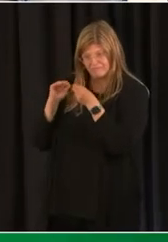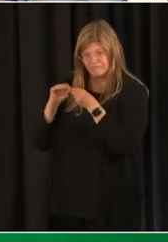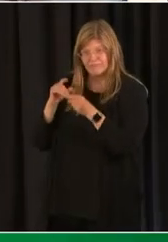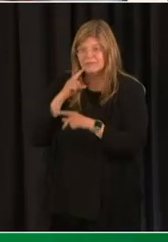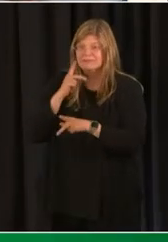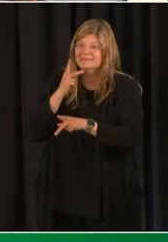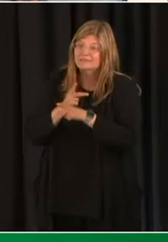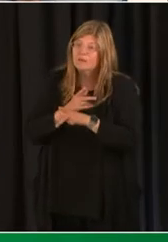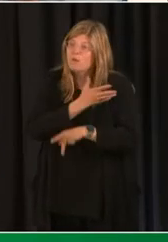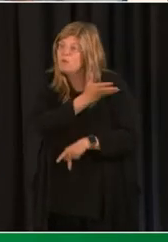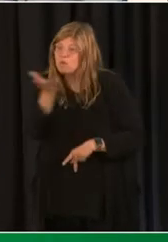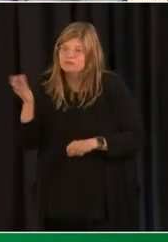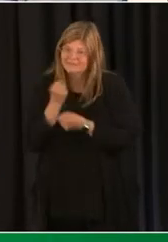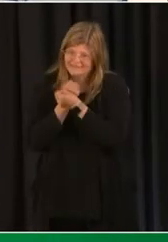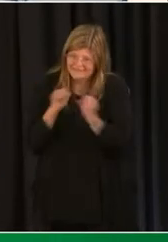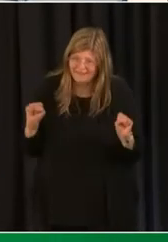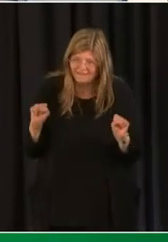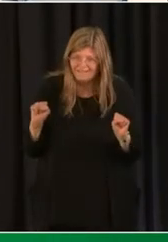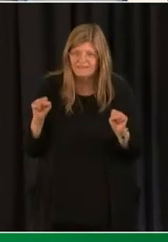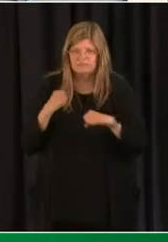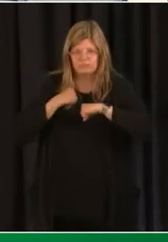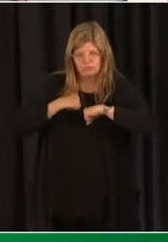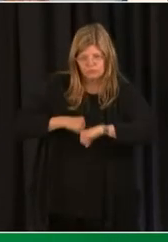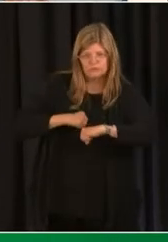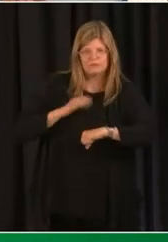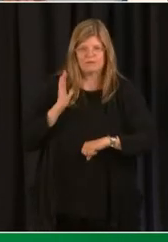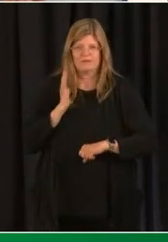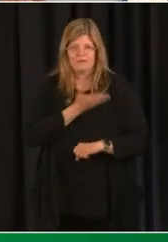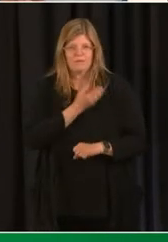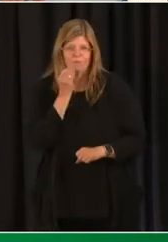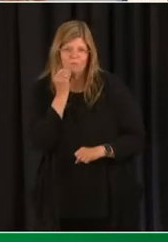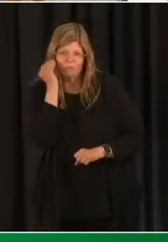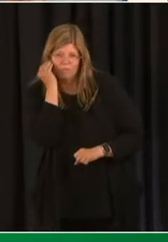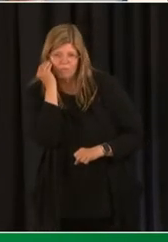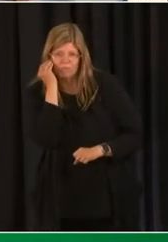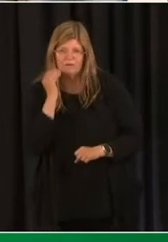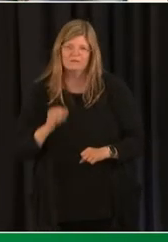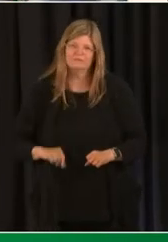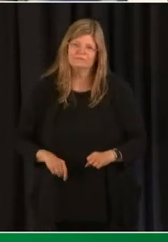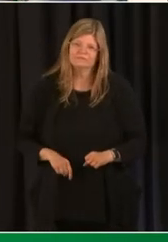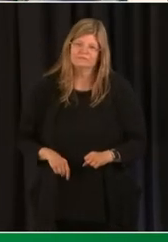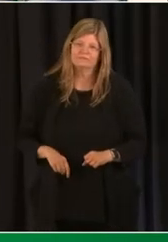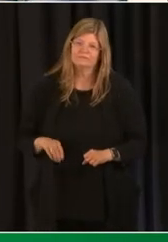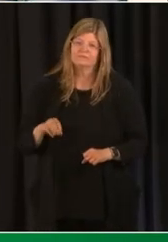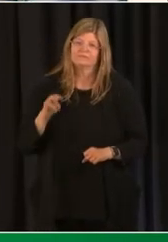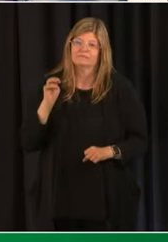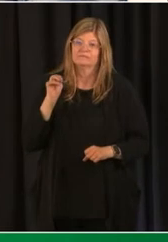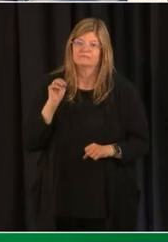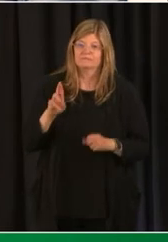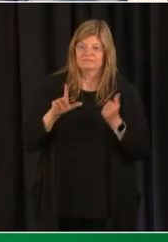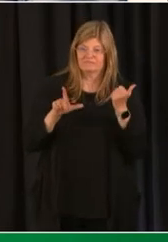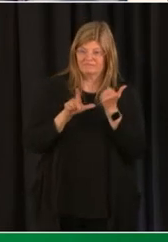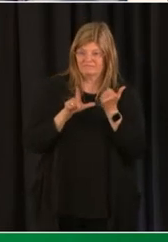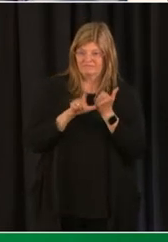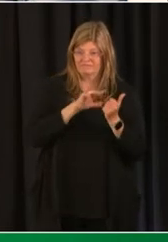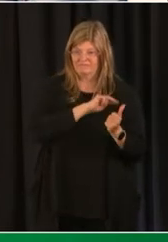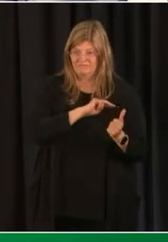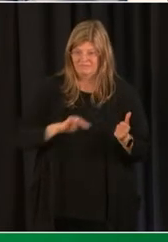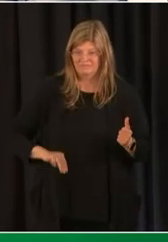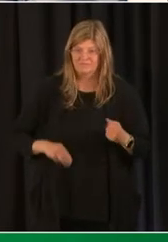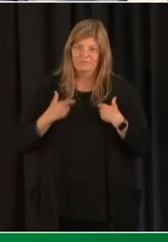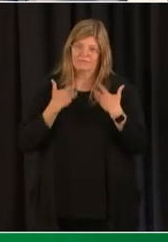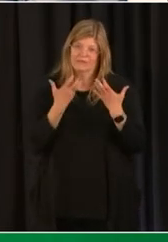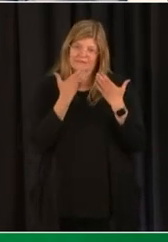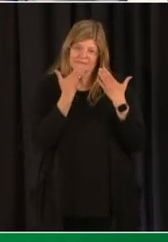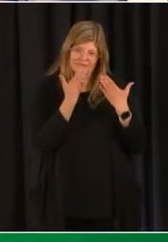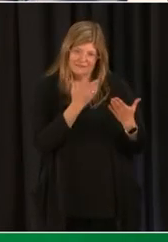everyone safe and secure and in our homes. And so, Mr. Deputy Mayor, I want to